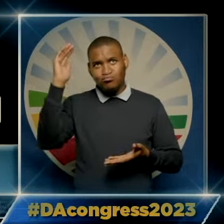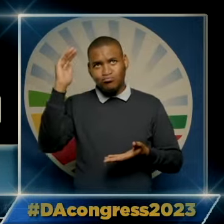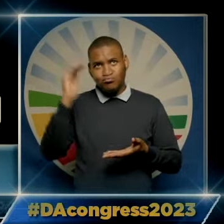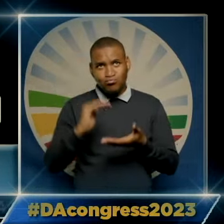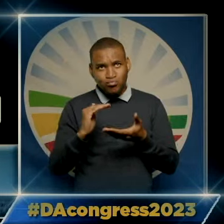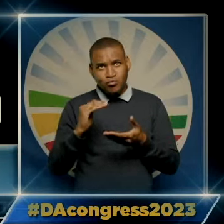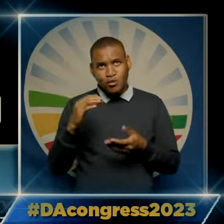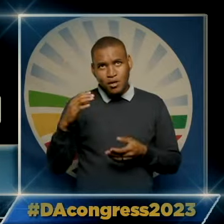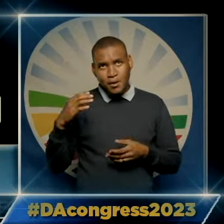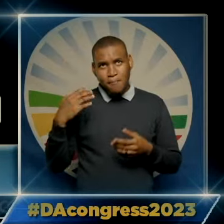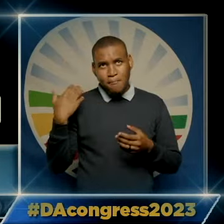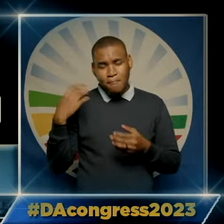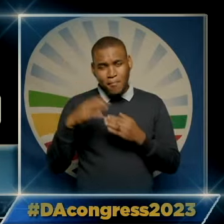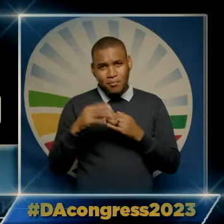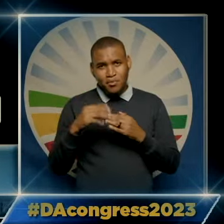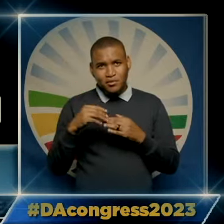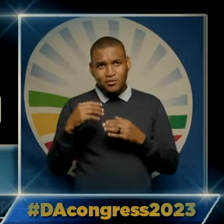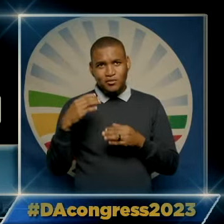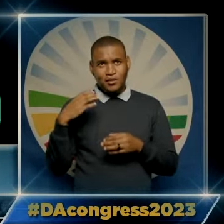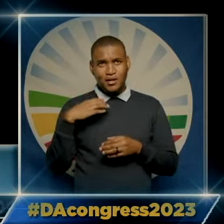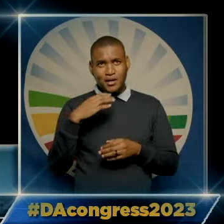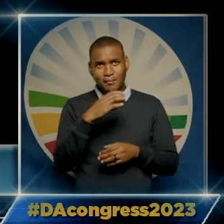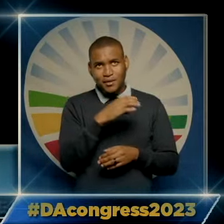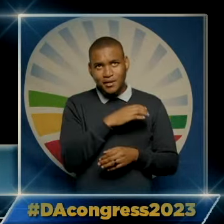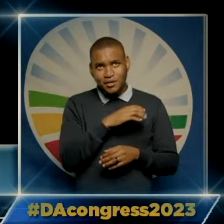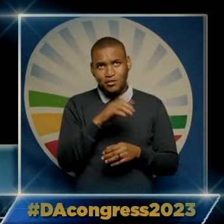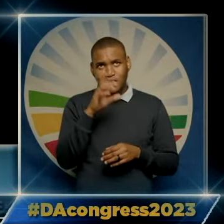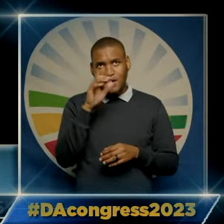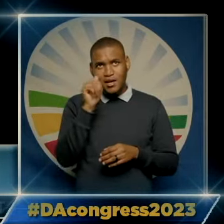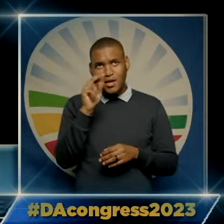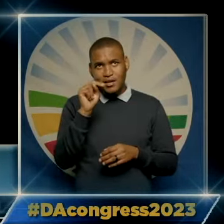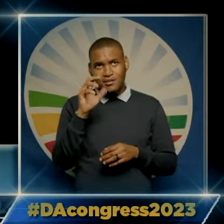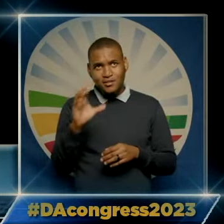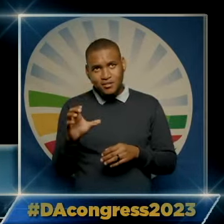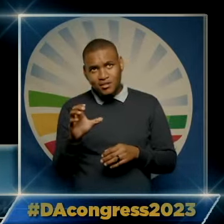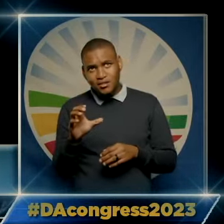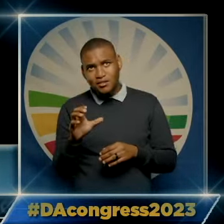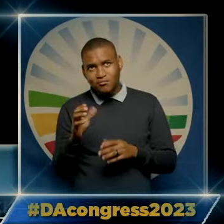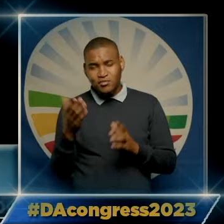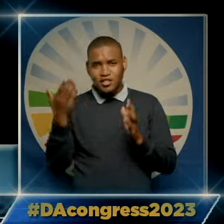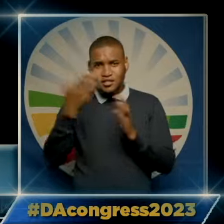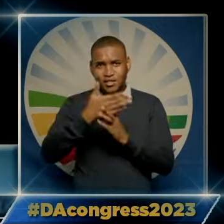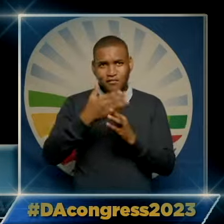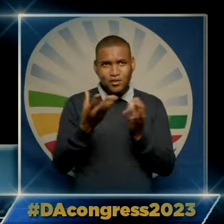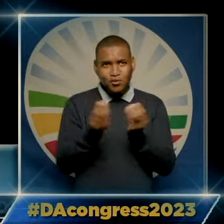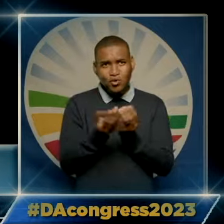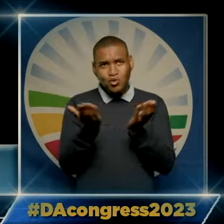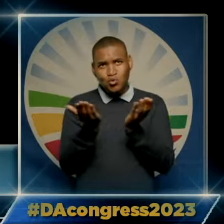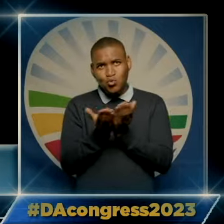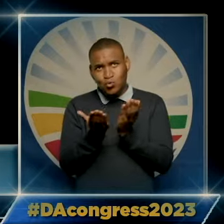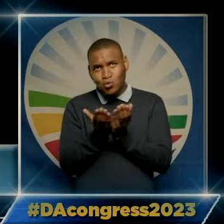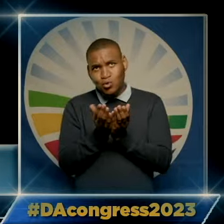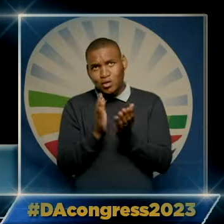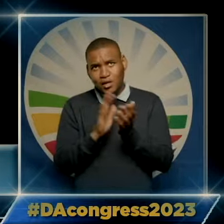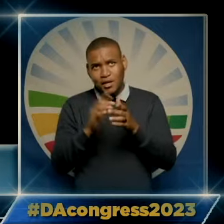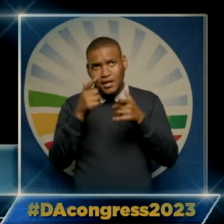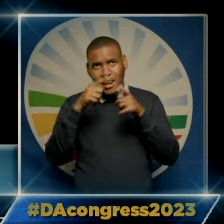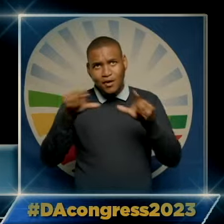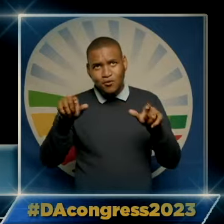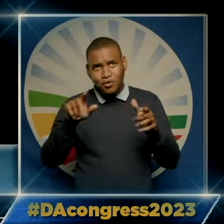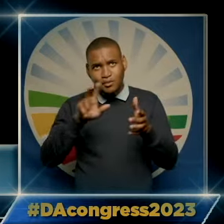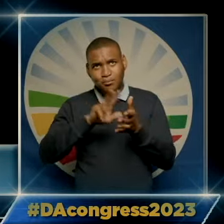cabinet ministers and opposing the ANC's efforts to interfere with school admissions and language